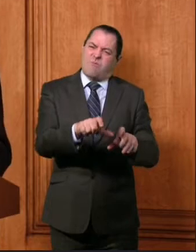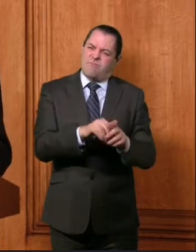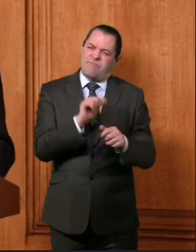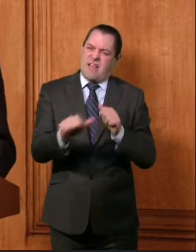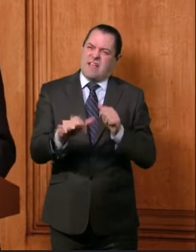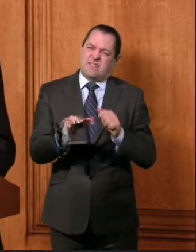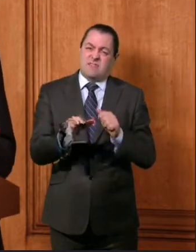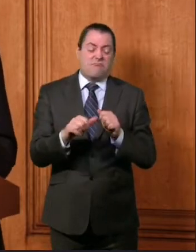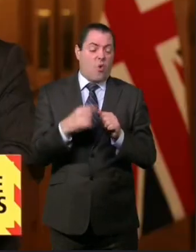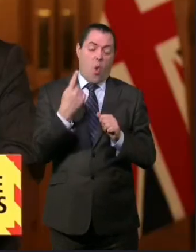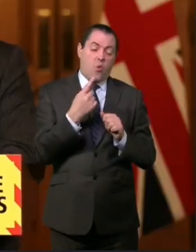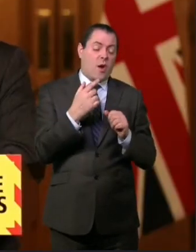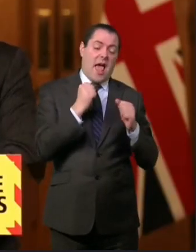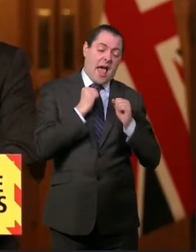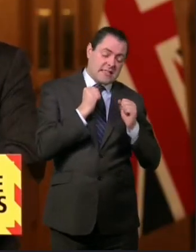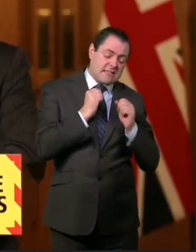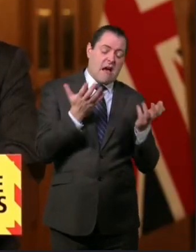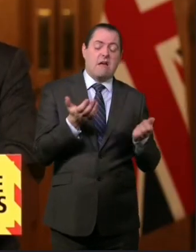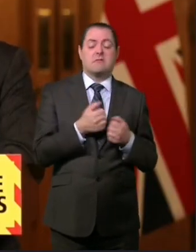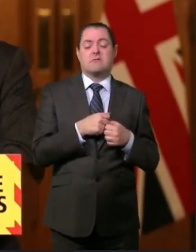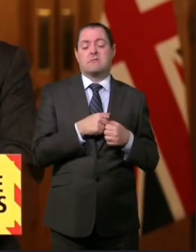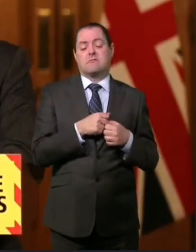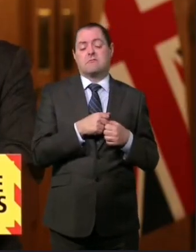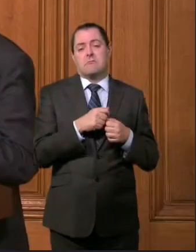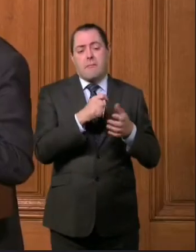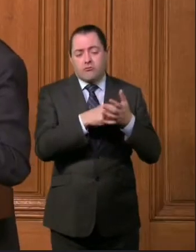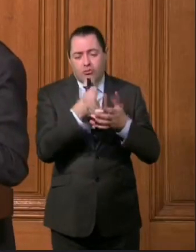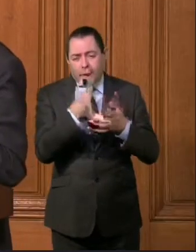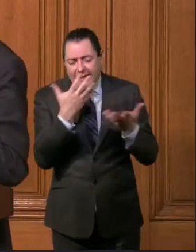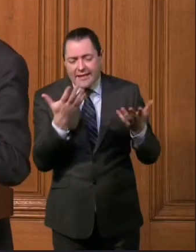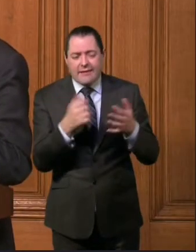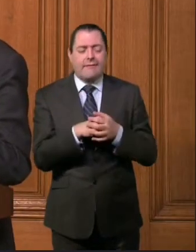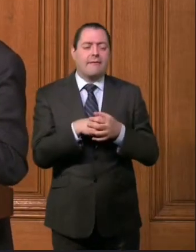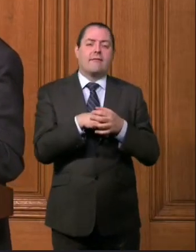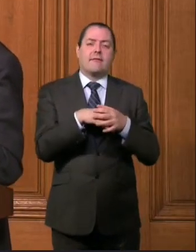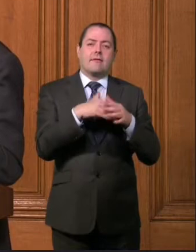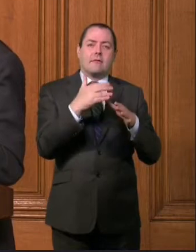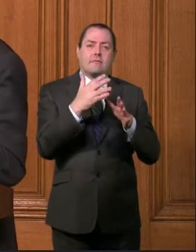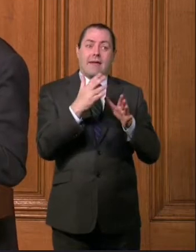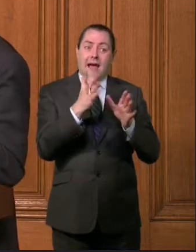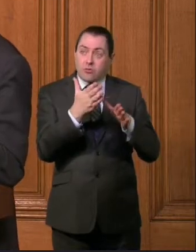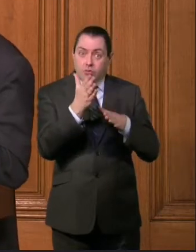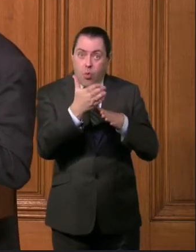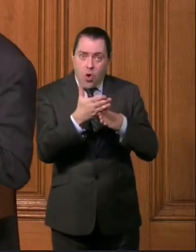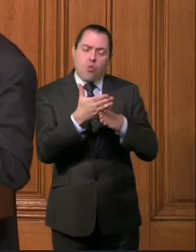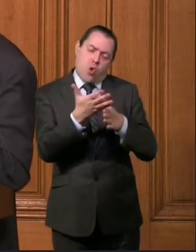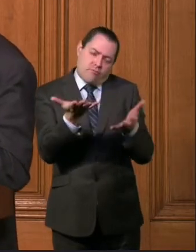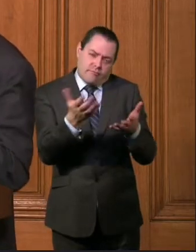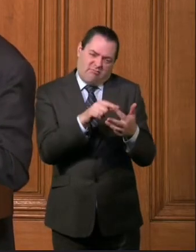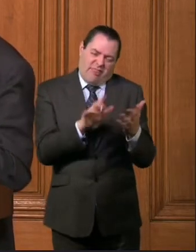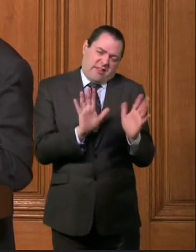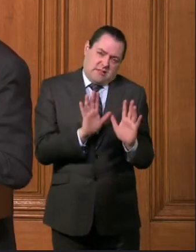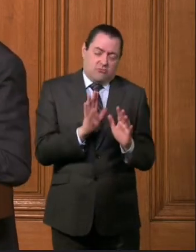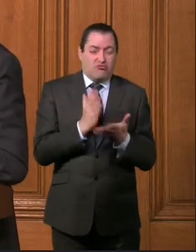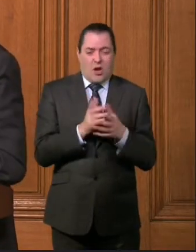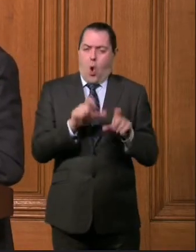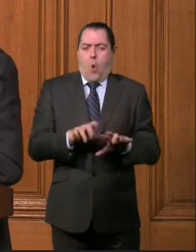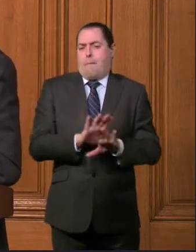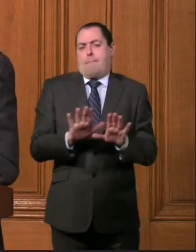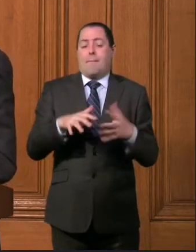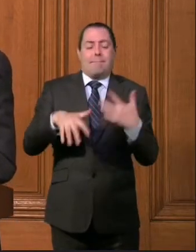things, or work. Patrick, do you want to add? One thing to add to that, which is that the vaccines are very effective at protecting severe disease and